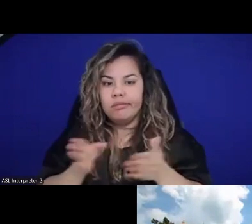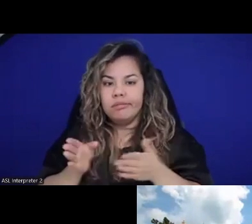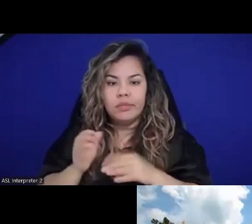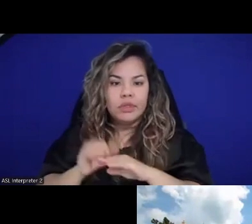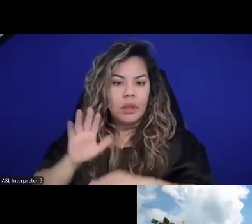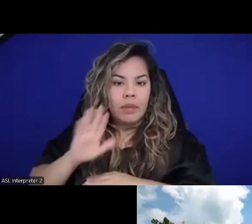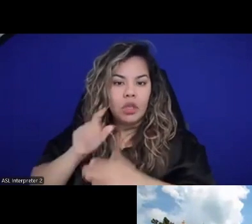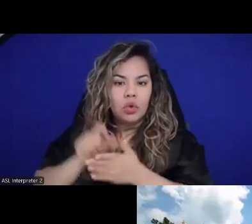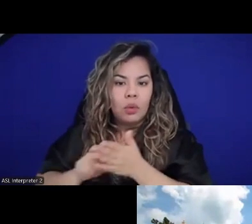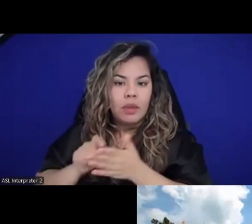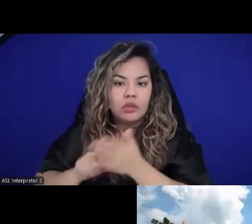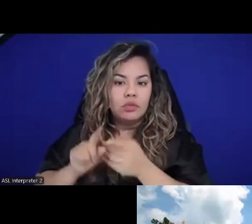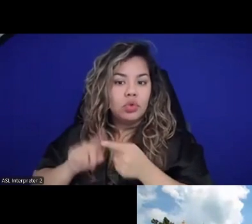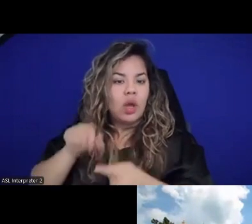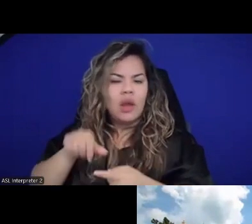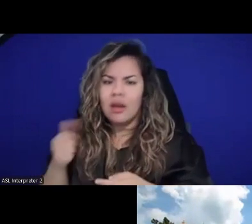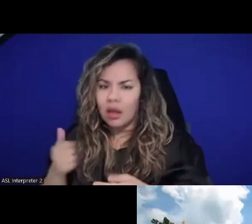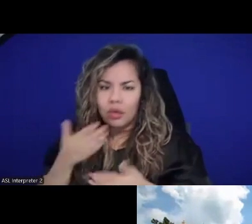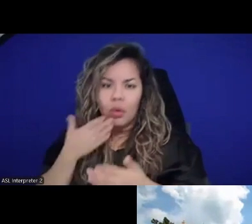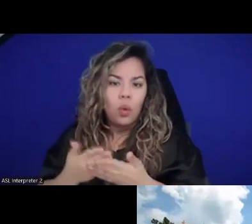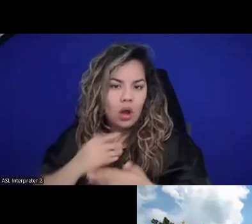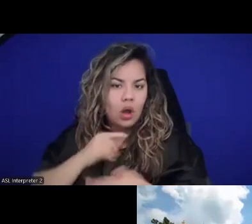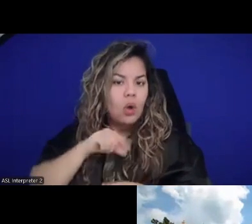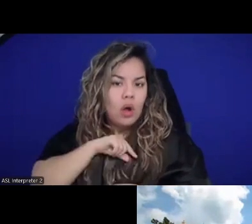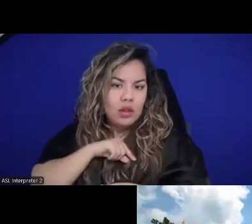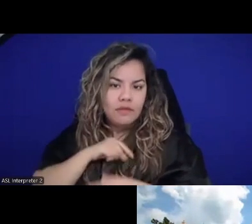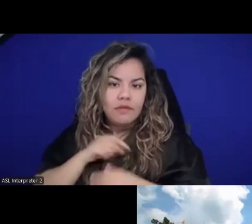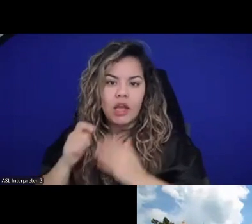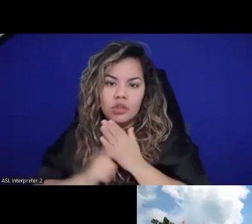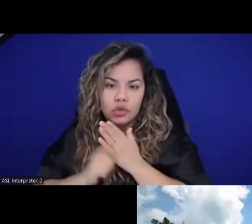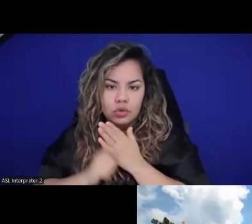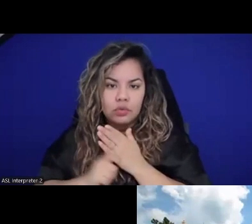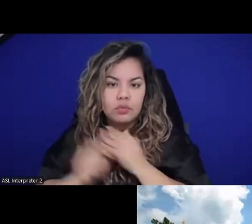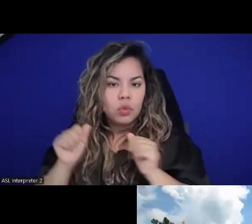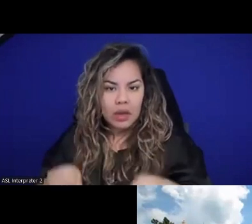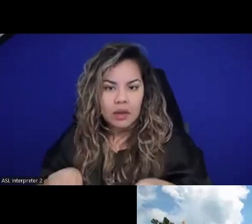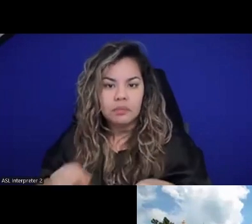well-qualified journal. So, okay.